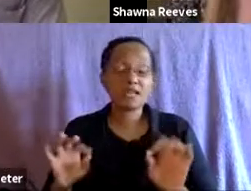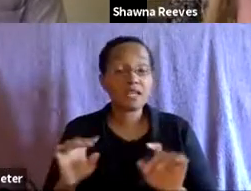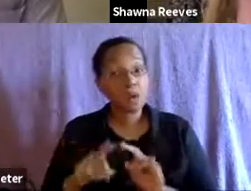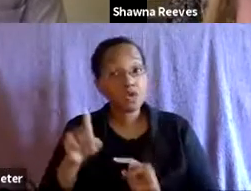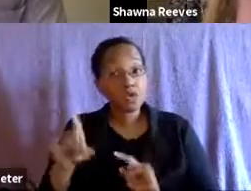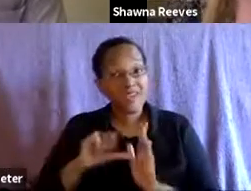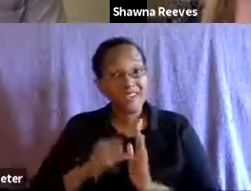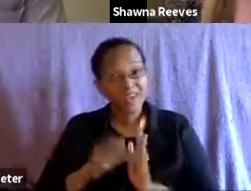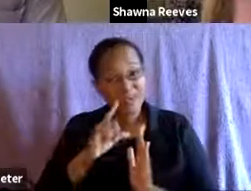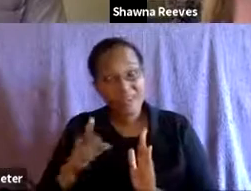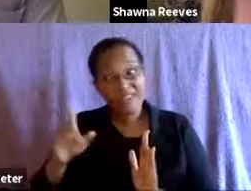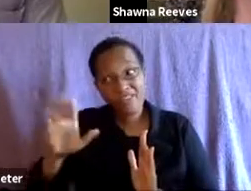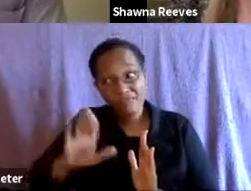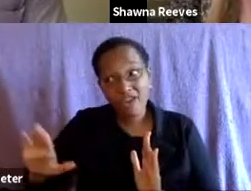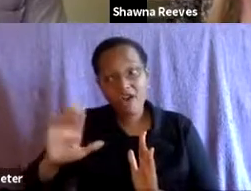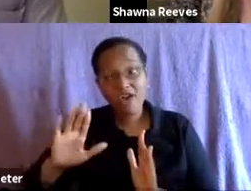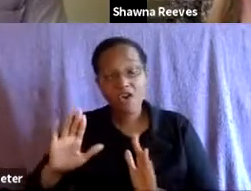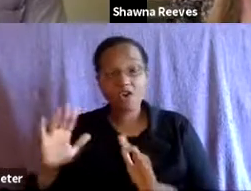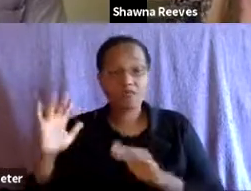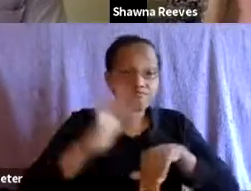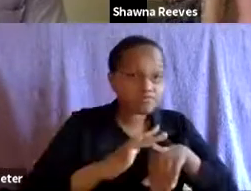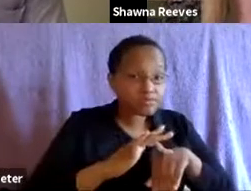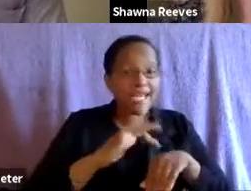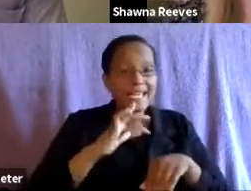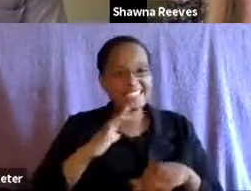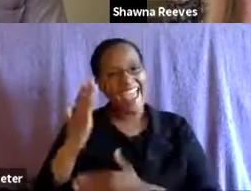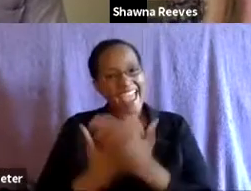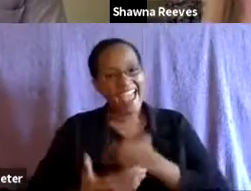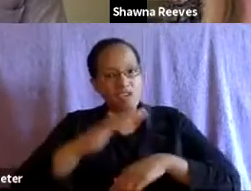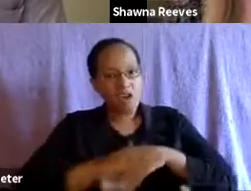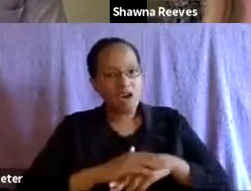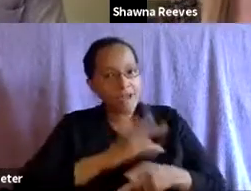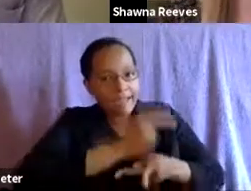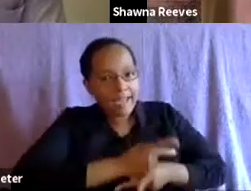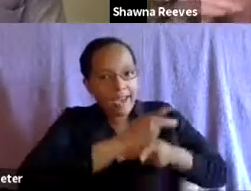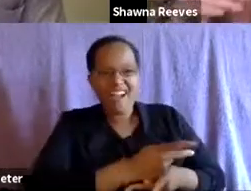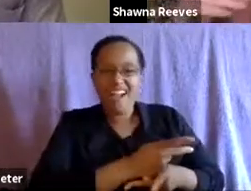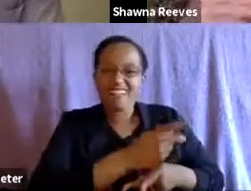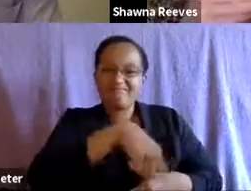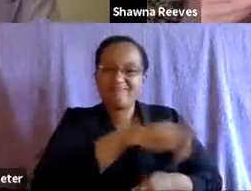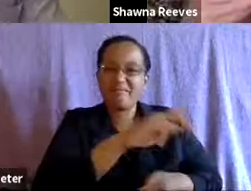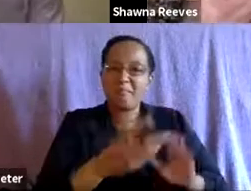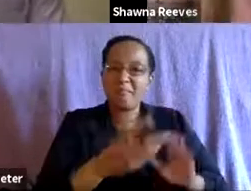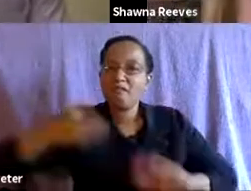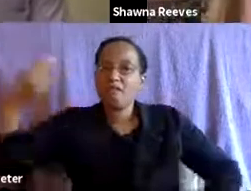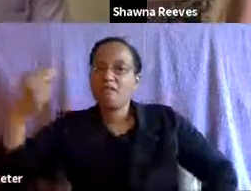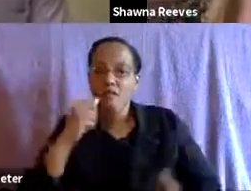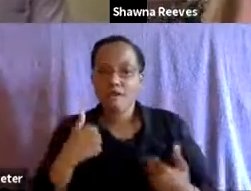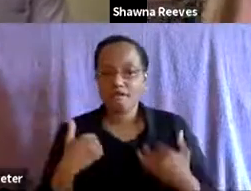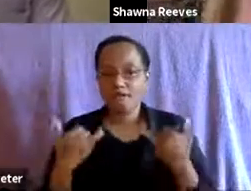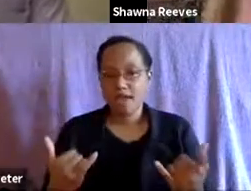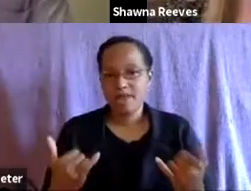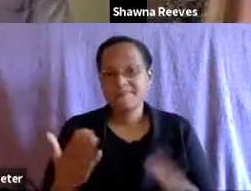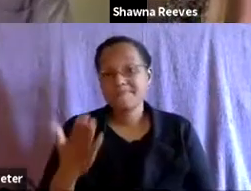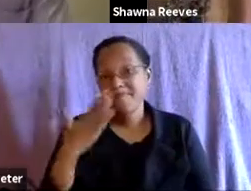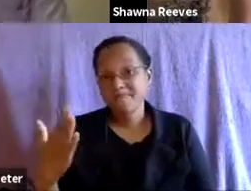by talking about people lacking support in facilities. I think people think of visitors as purely emotional support, but what you're pointing